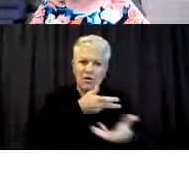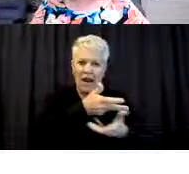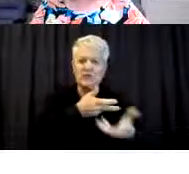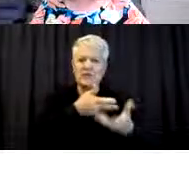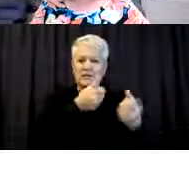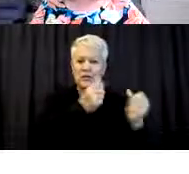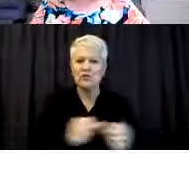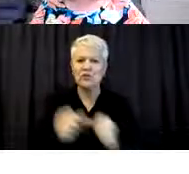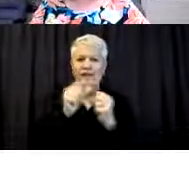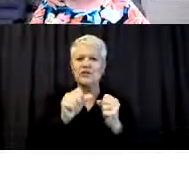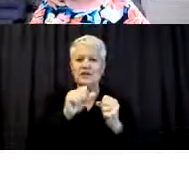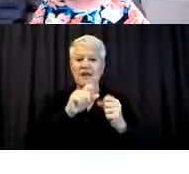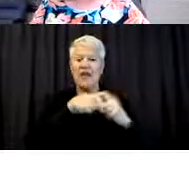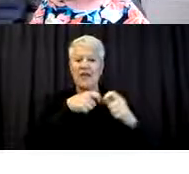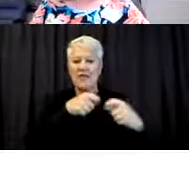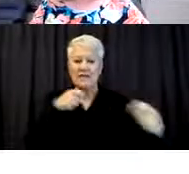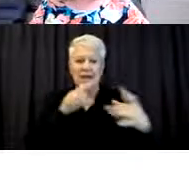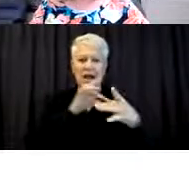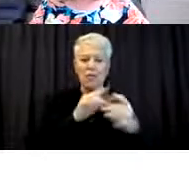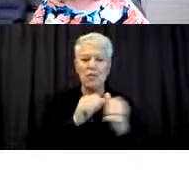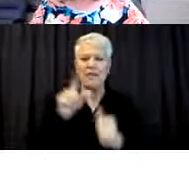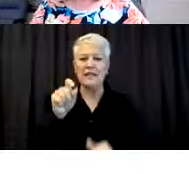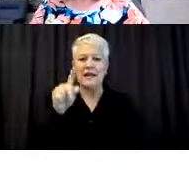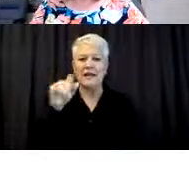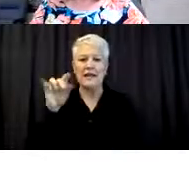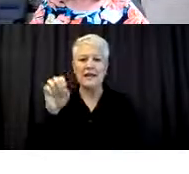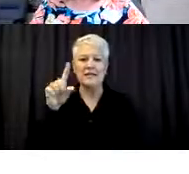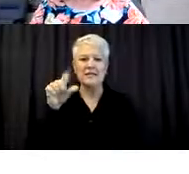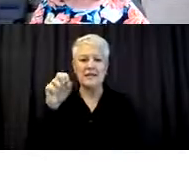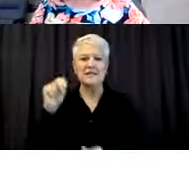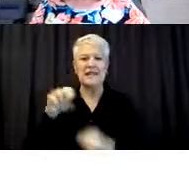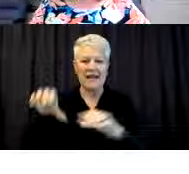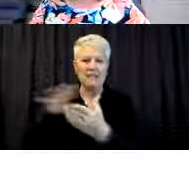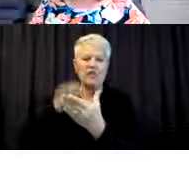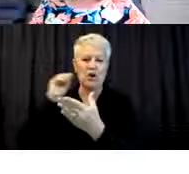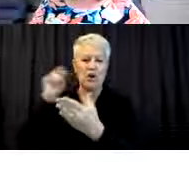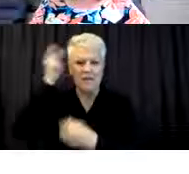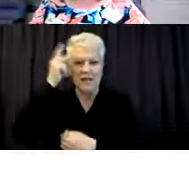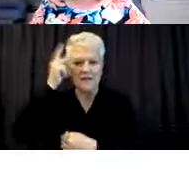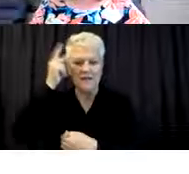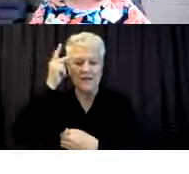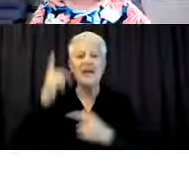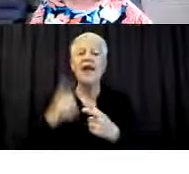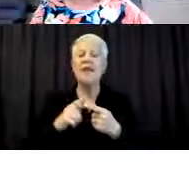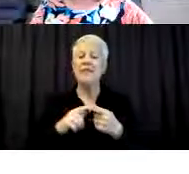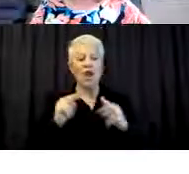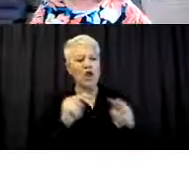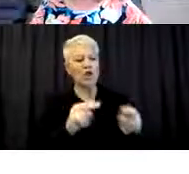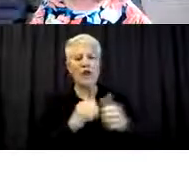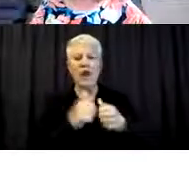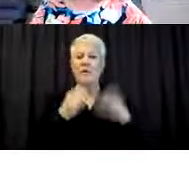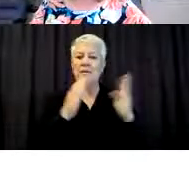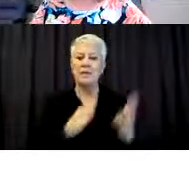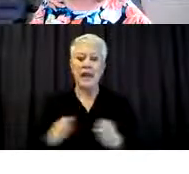that tie greatly in with Lilli Nielsen's active learning philosophy, and then kind of look at how we plan